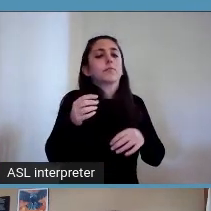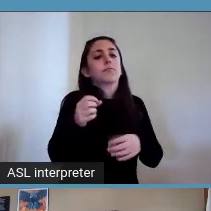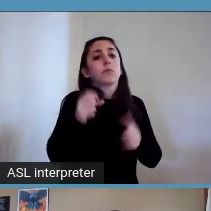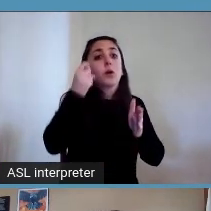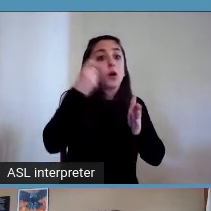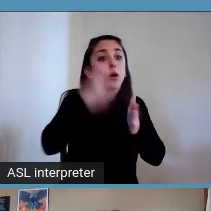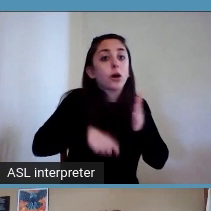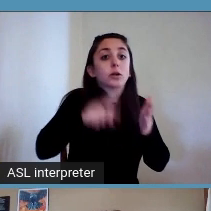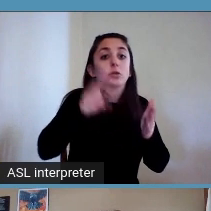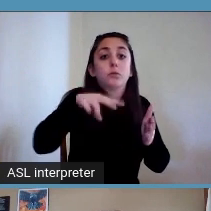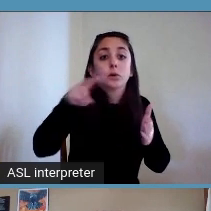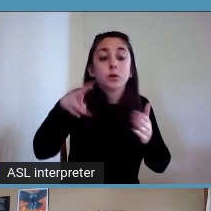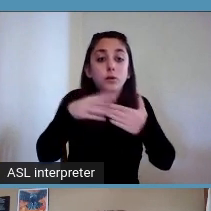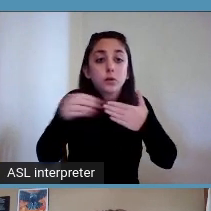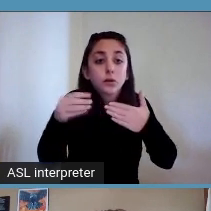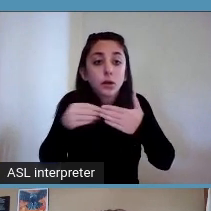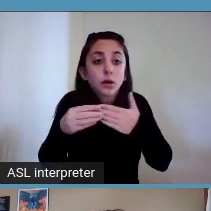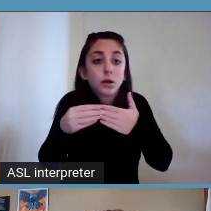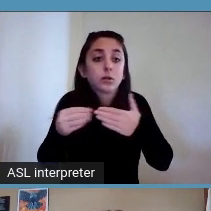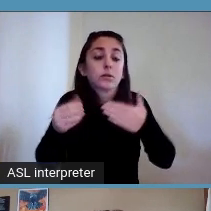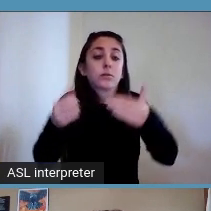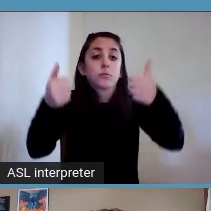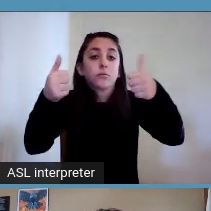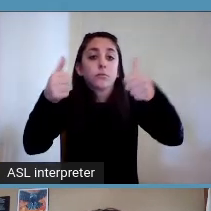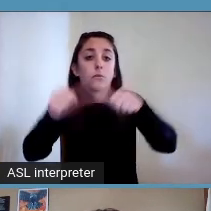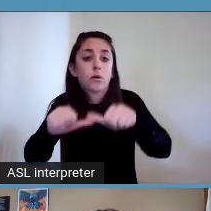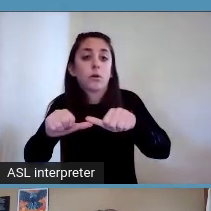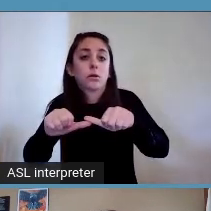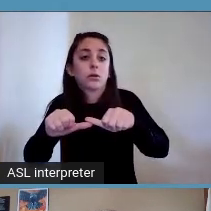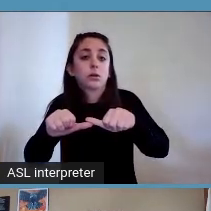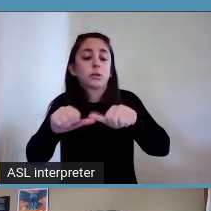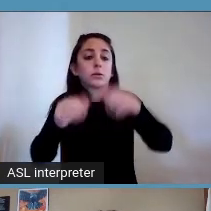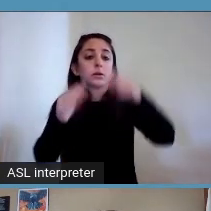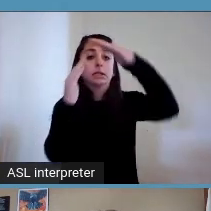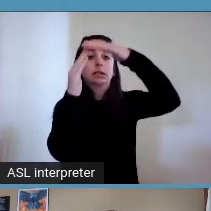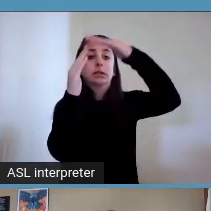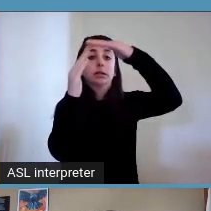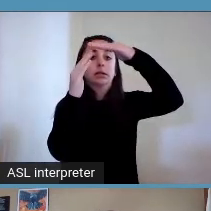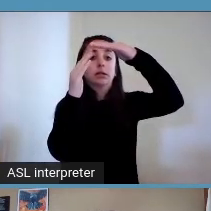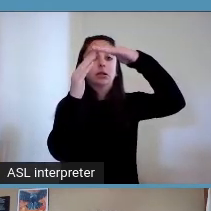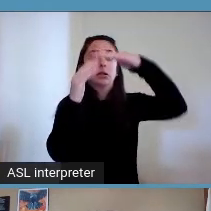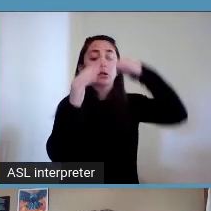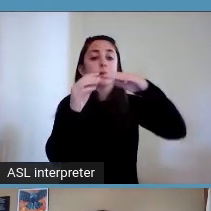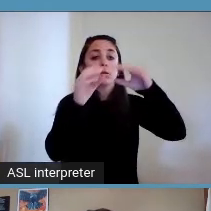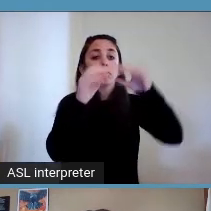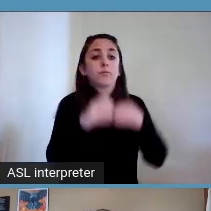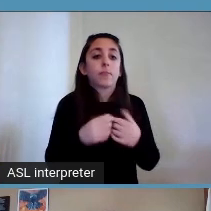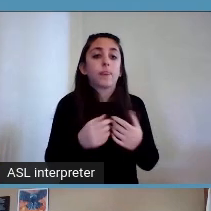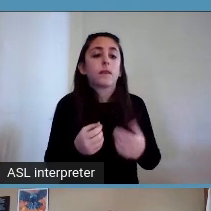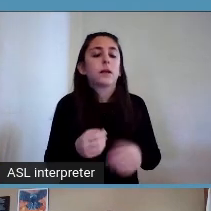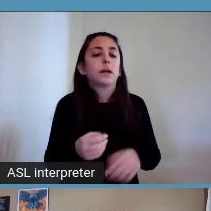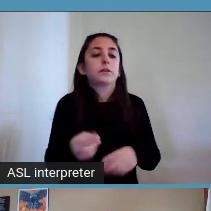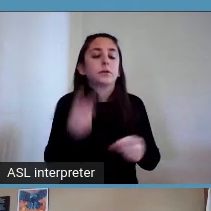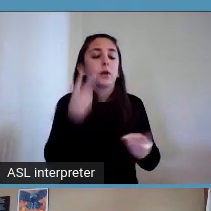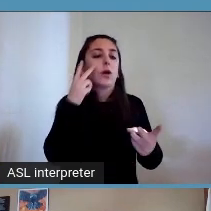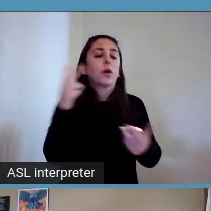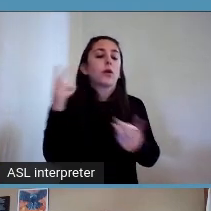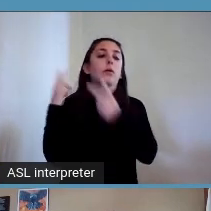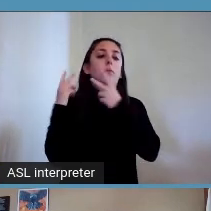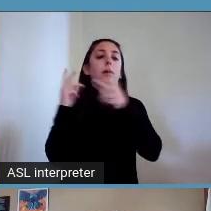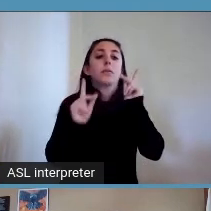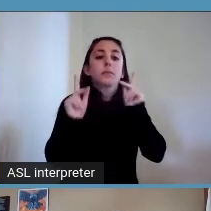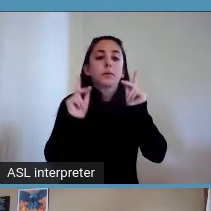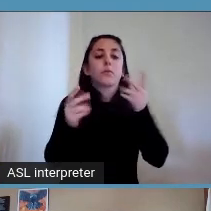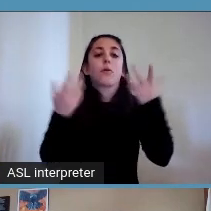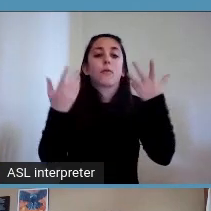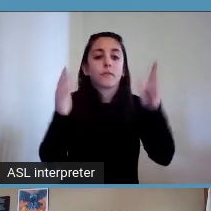and also posted it at the top of our weekly e-newsletter. I went back and looked at the people who actually registered and they were all members